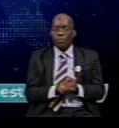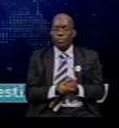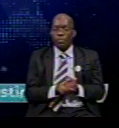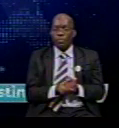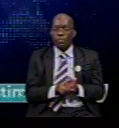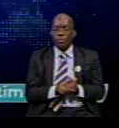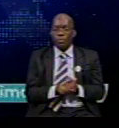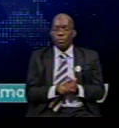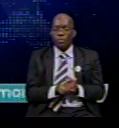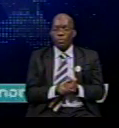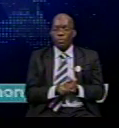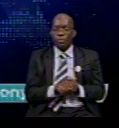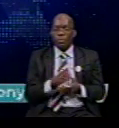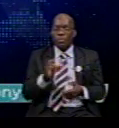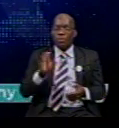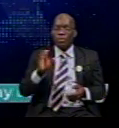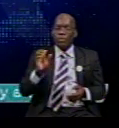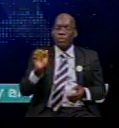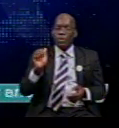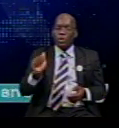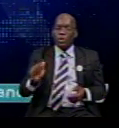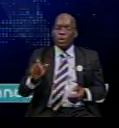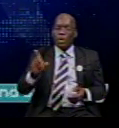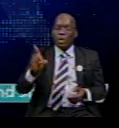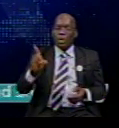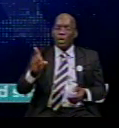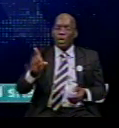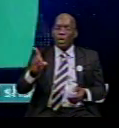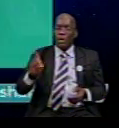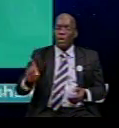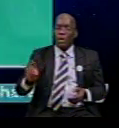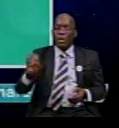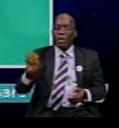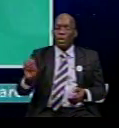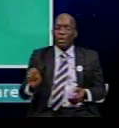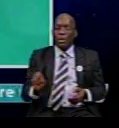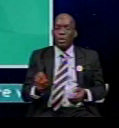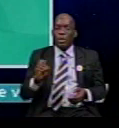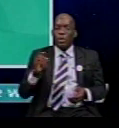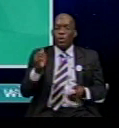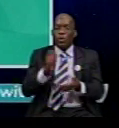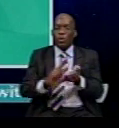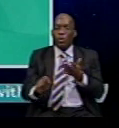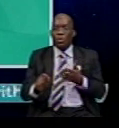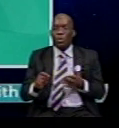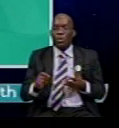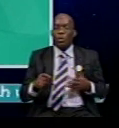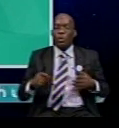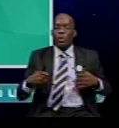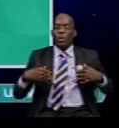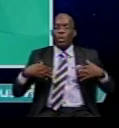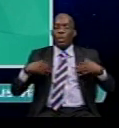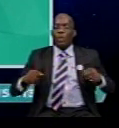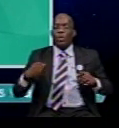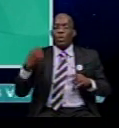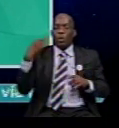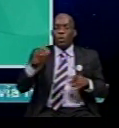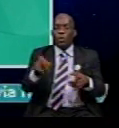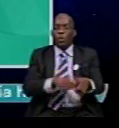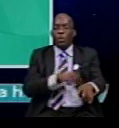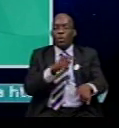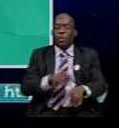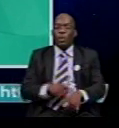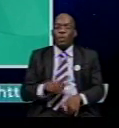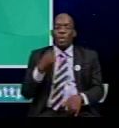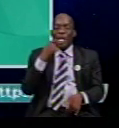have Alade Susi Boyega. She wrote, praise the Lord. I was healed of long-time toothache during this GCK.